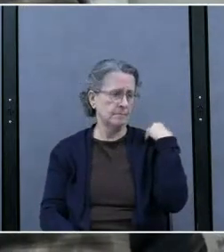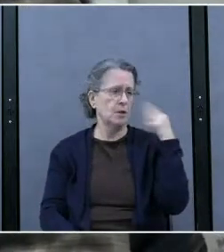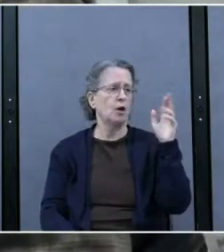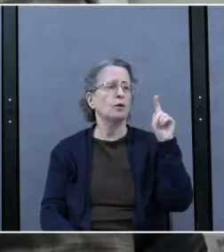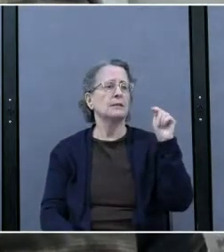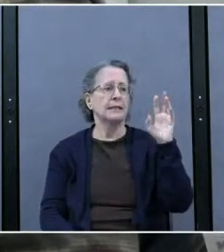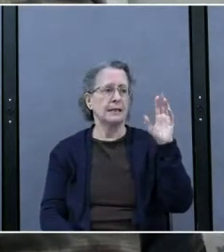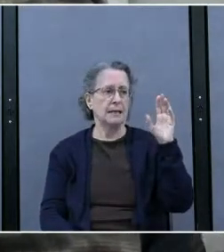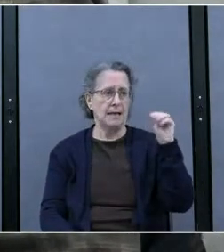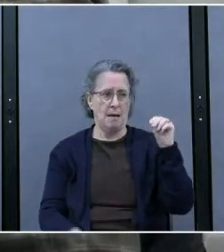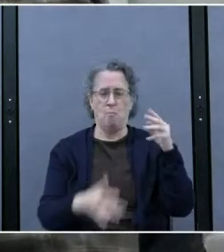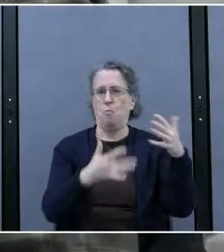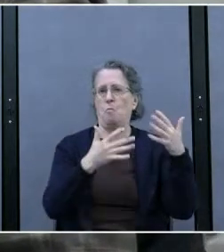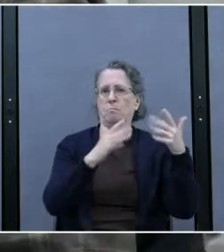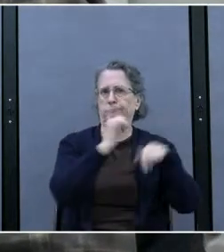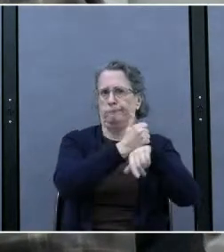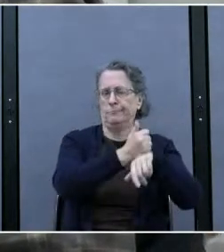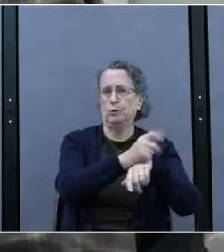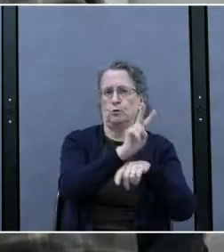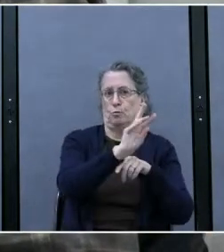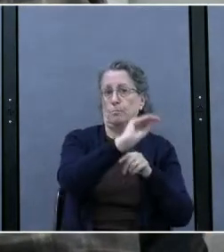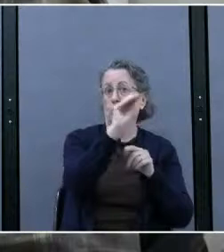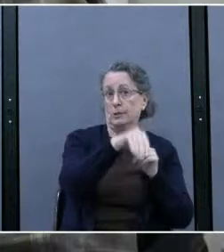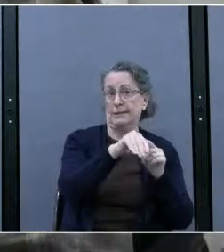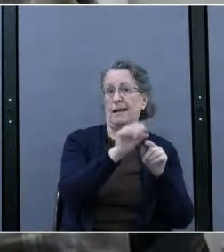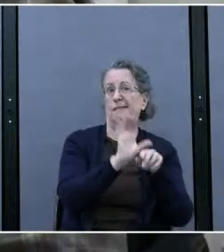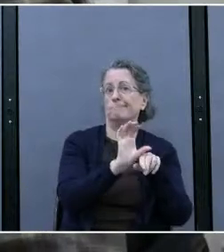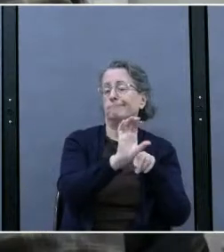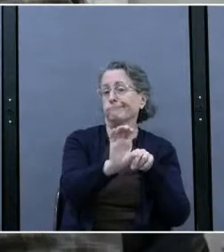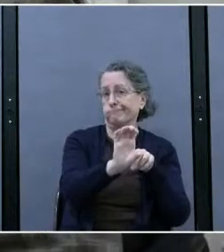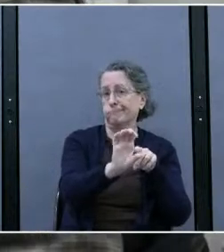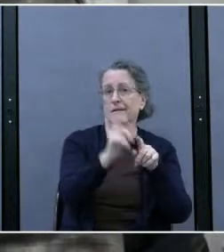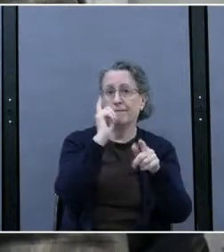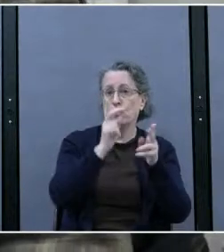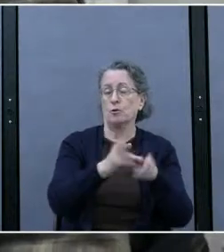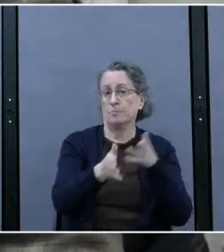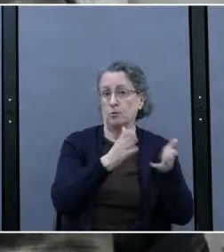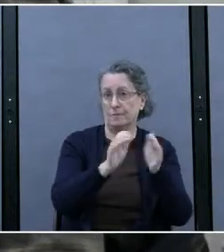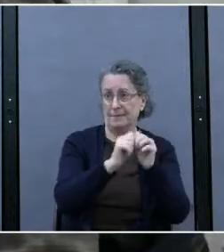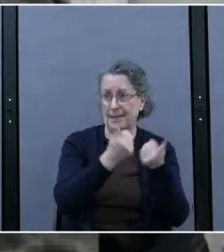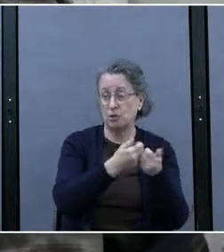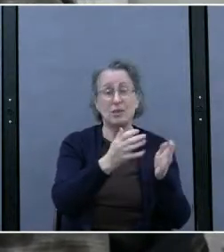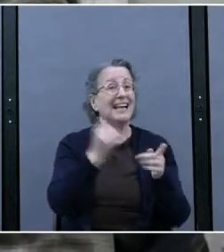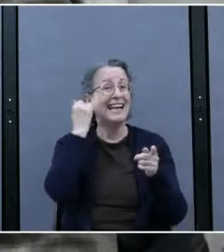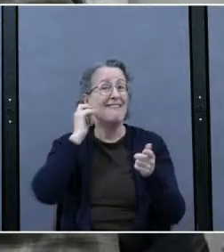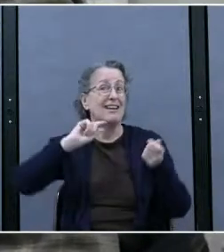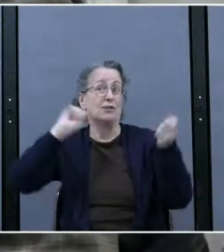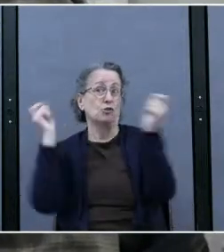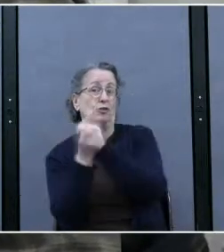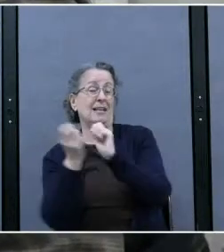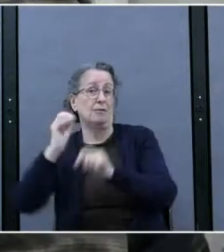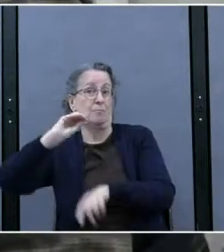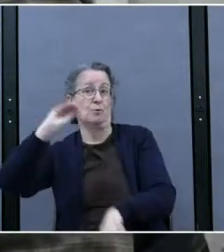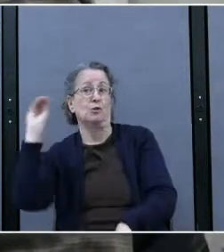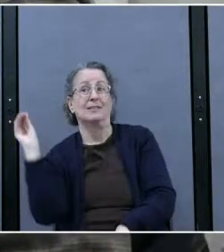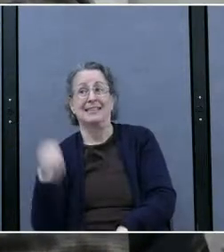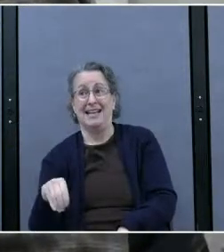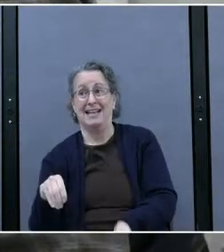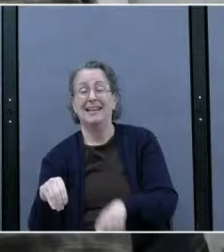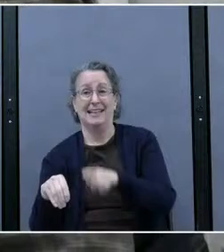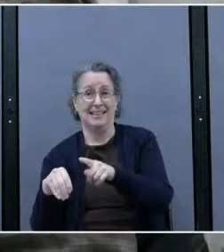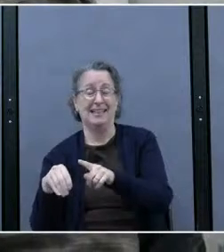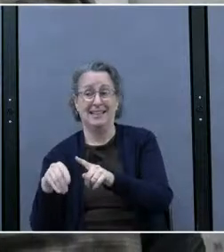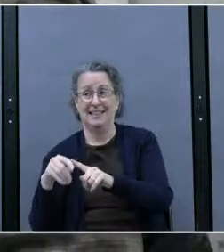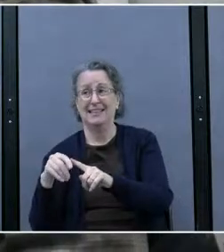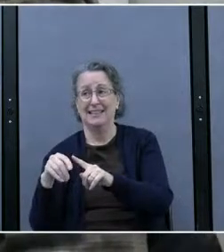suggested, that the division might ideally be changed also based on their understanding of